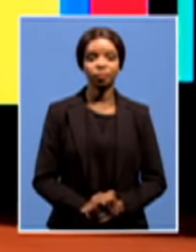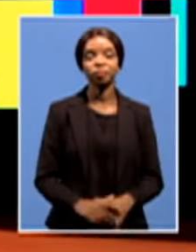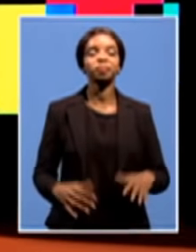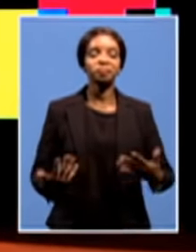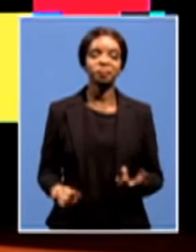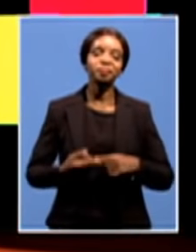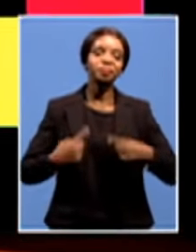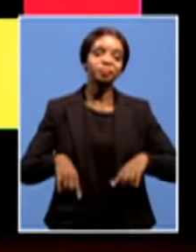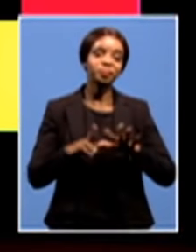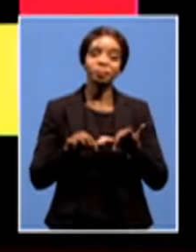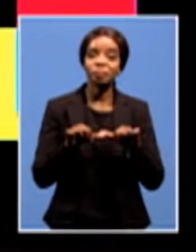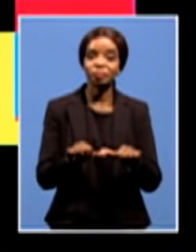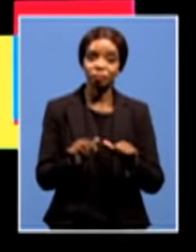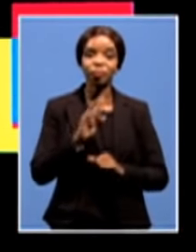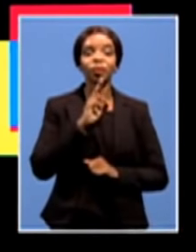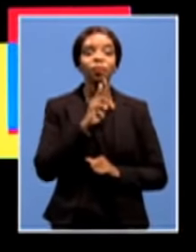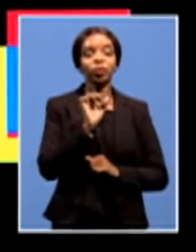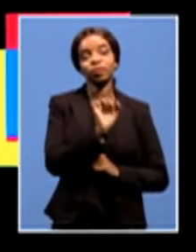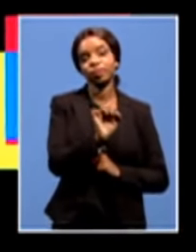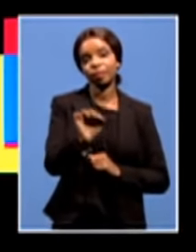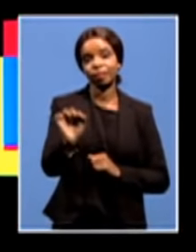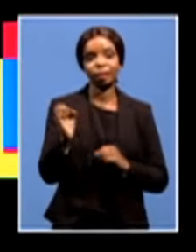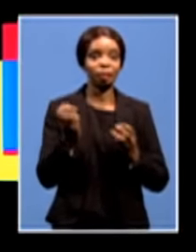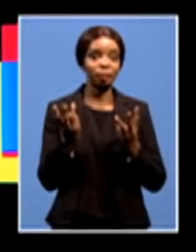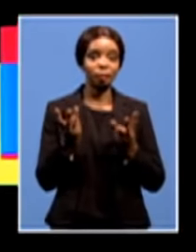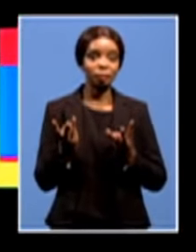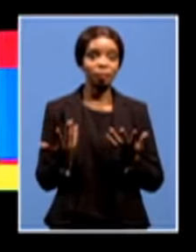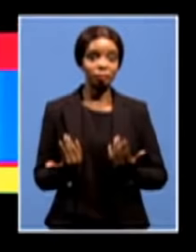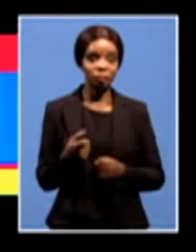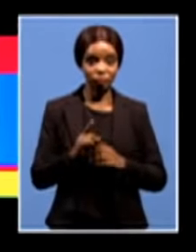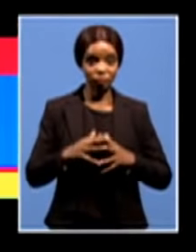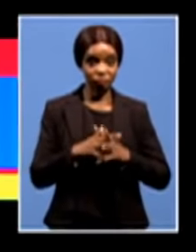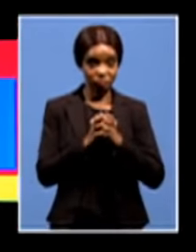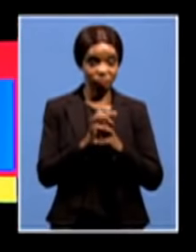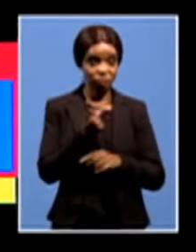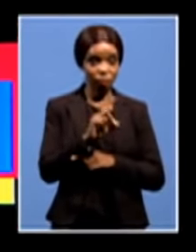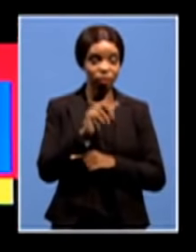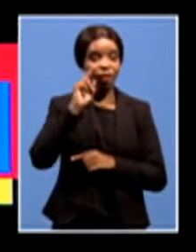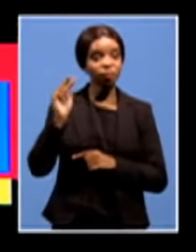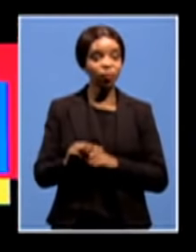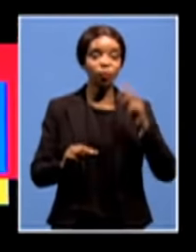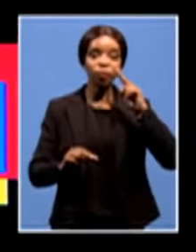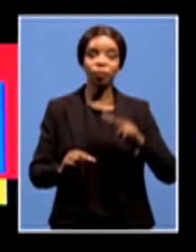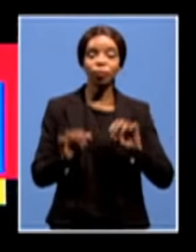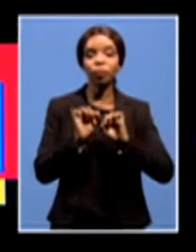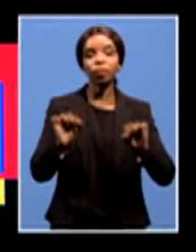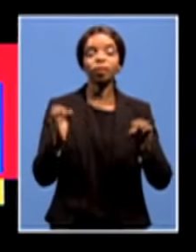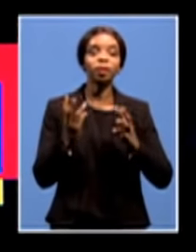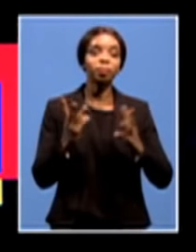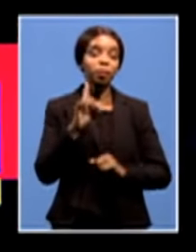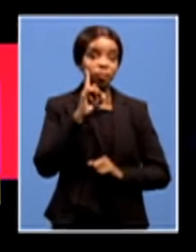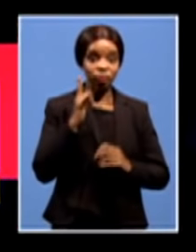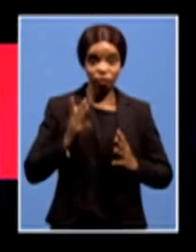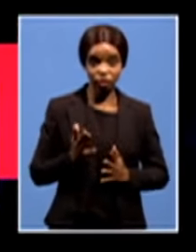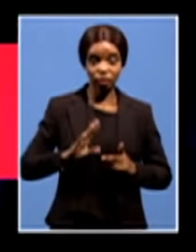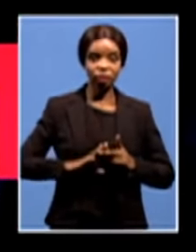Right, we continue then with the voice of the people in tonight's edition of The People's View. We're featuring teachers, parents